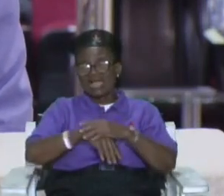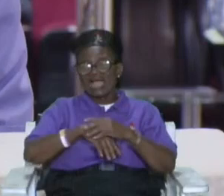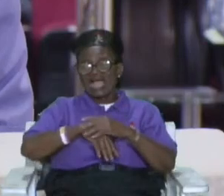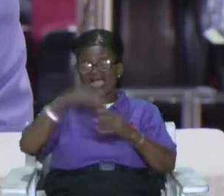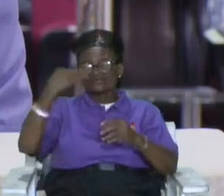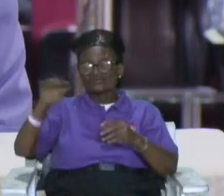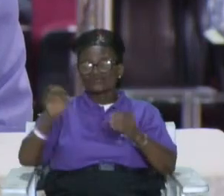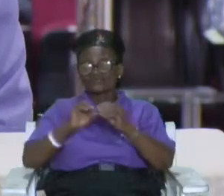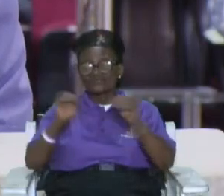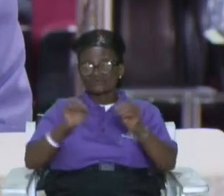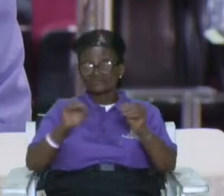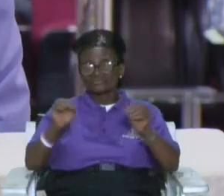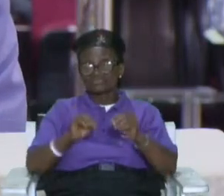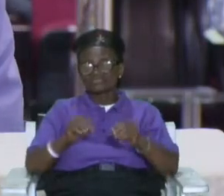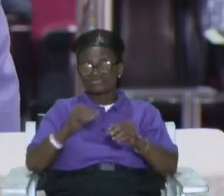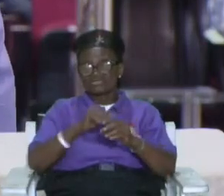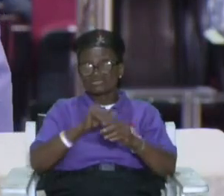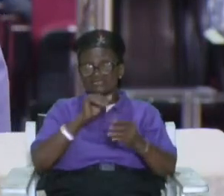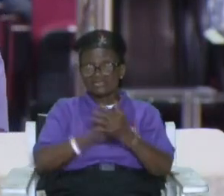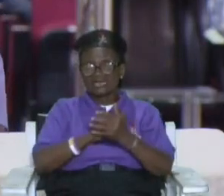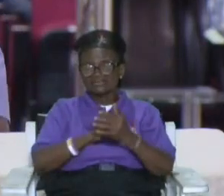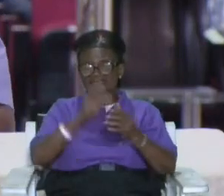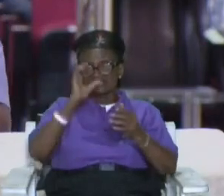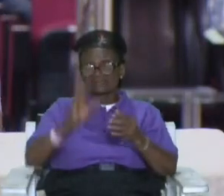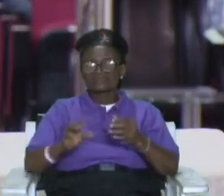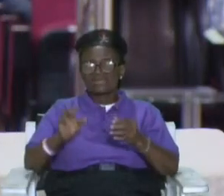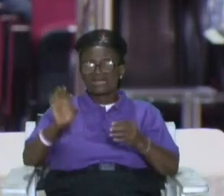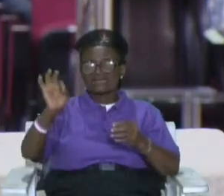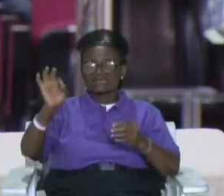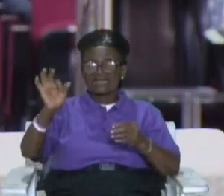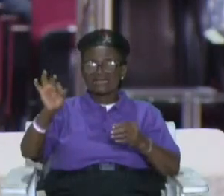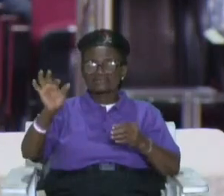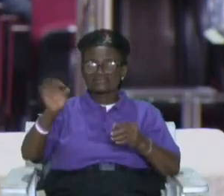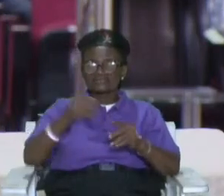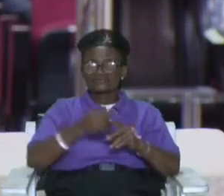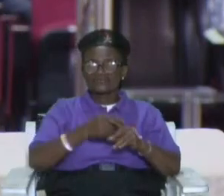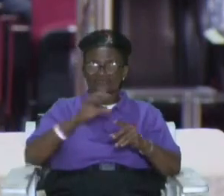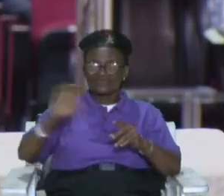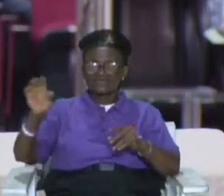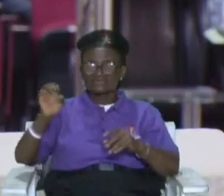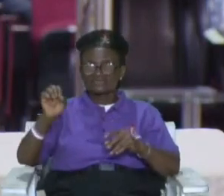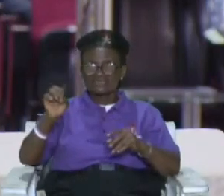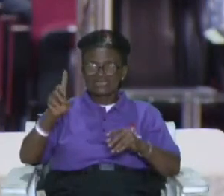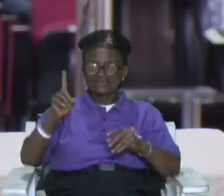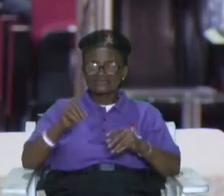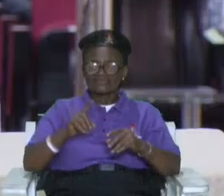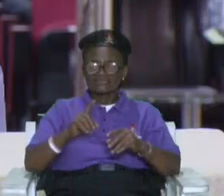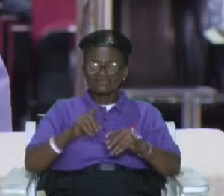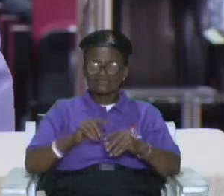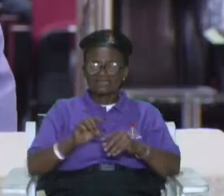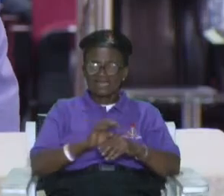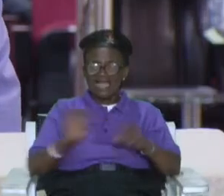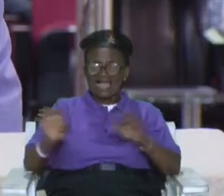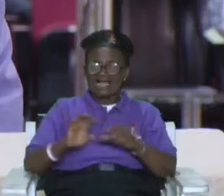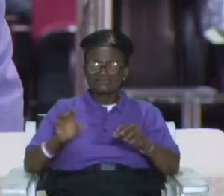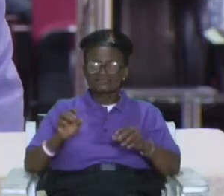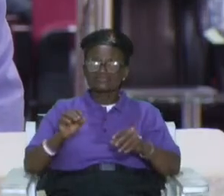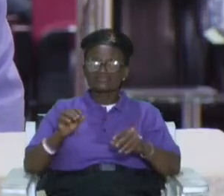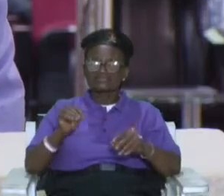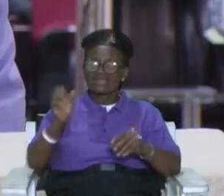In Acts chapter 19, from verse 11 to 12, Acts